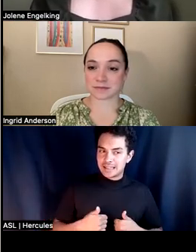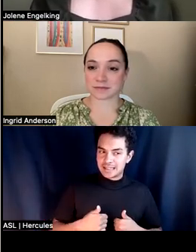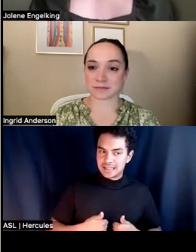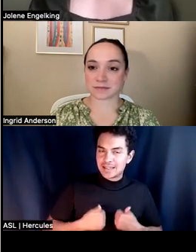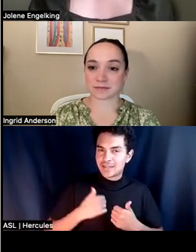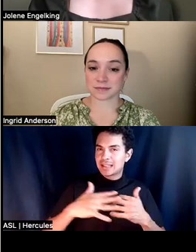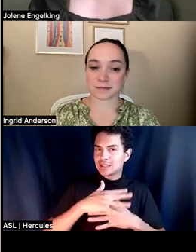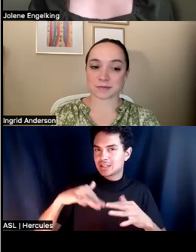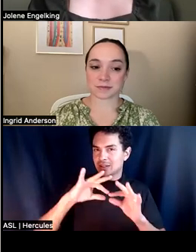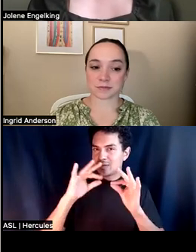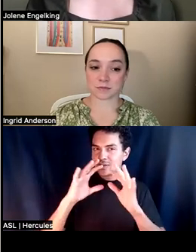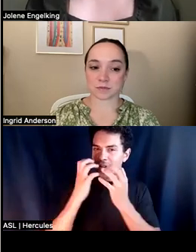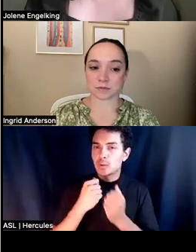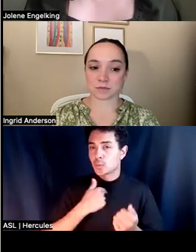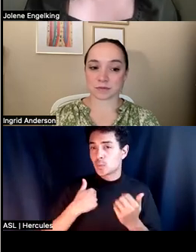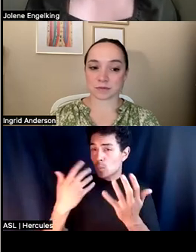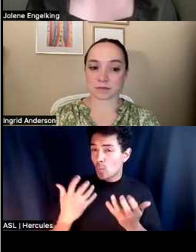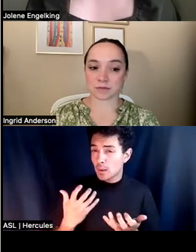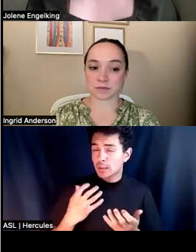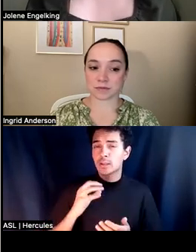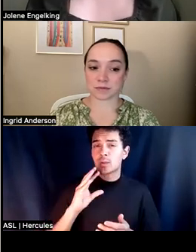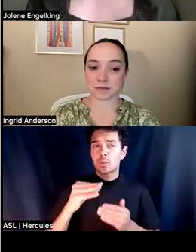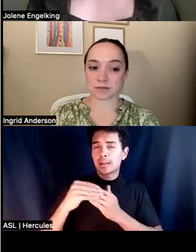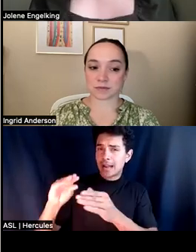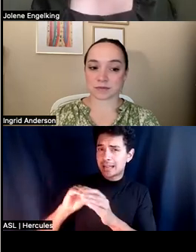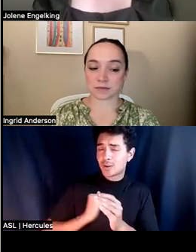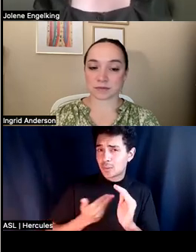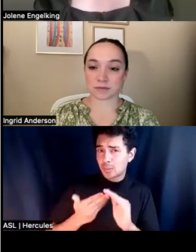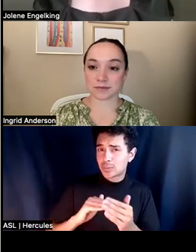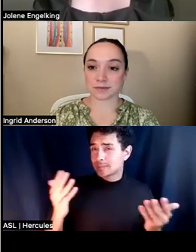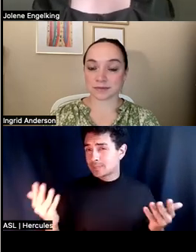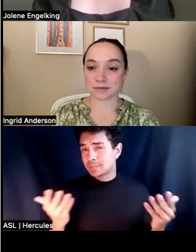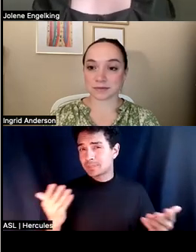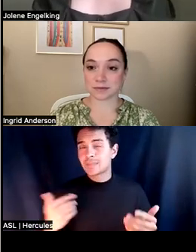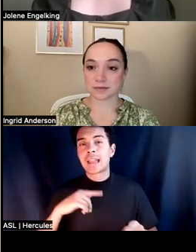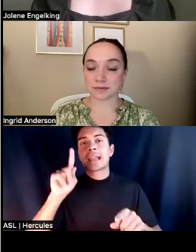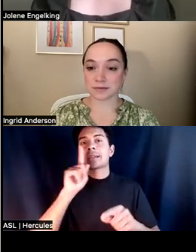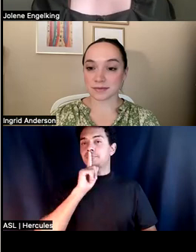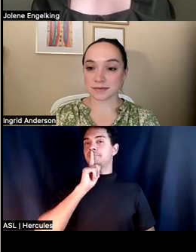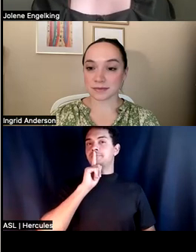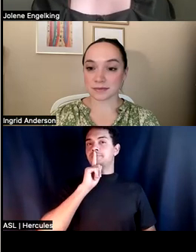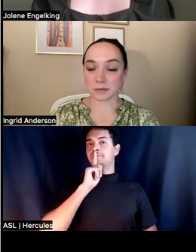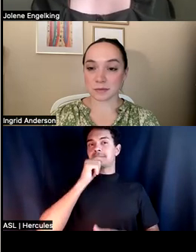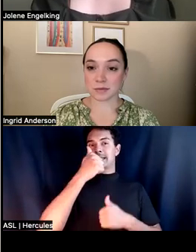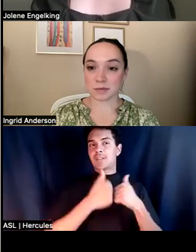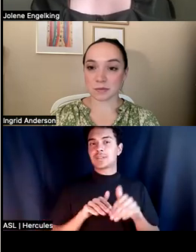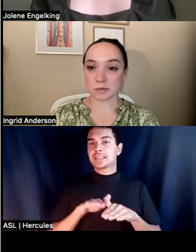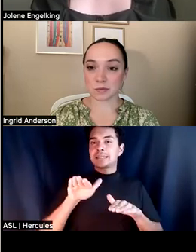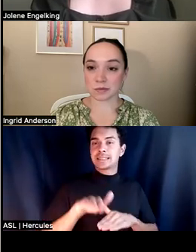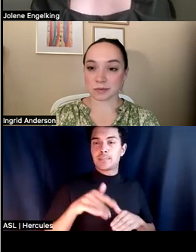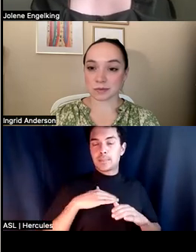want, or that guide in our communities? And that's not, I mean, I can't always say that every step that I do,